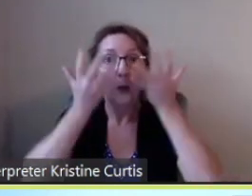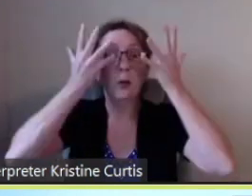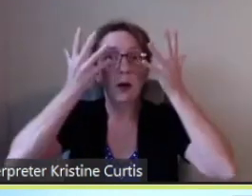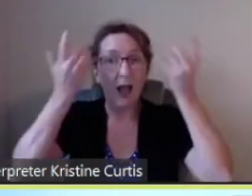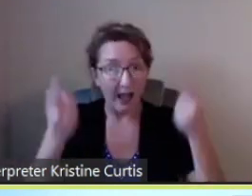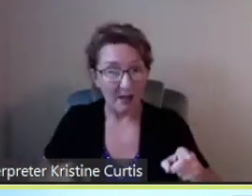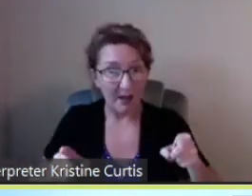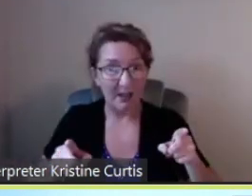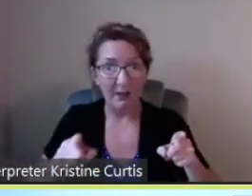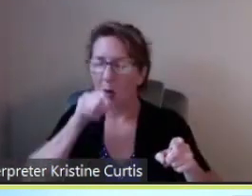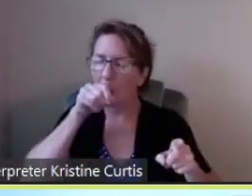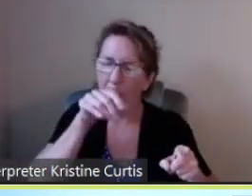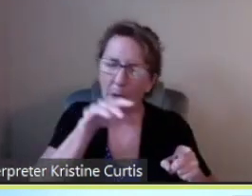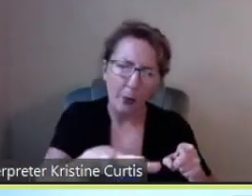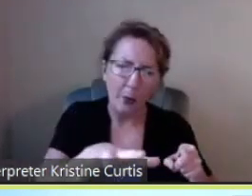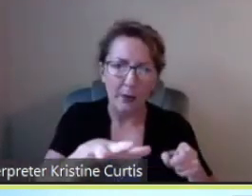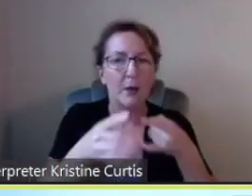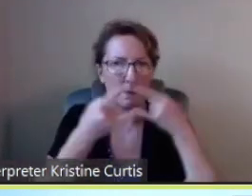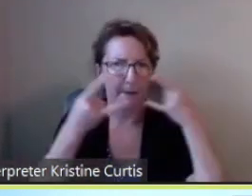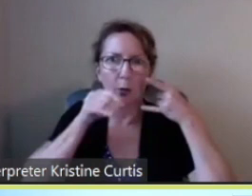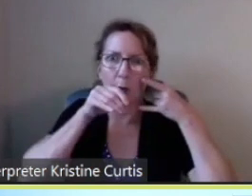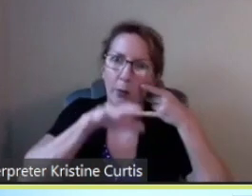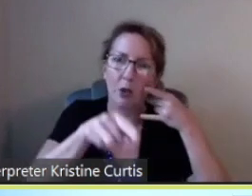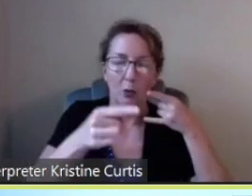exhale as hard as we can. Next slide, please.